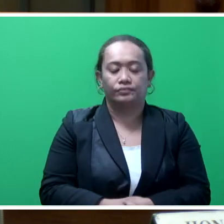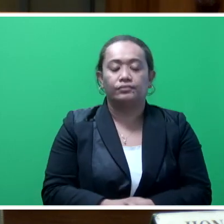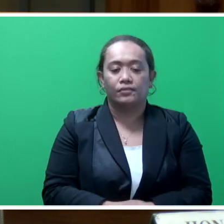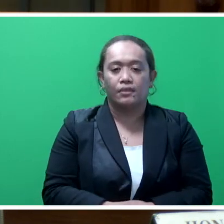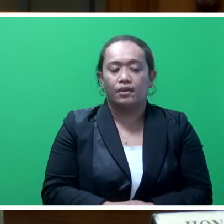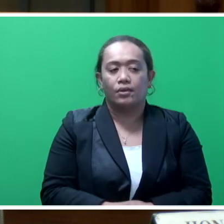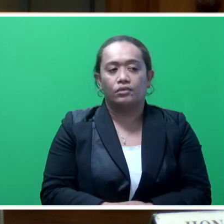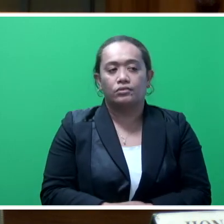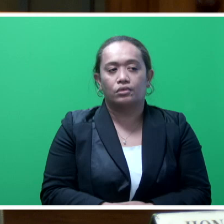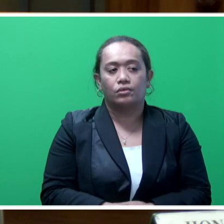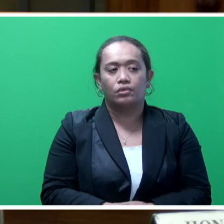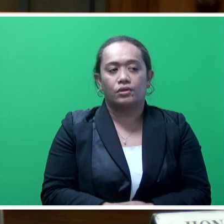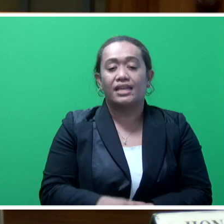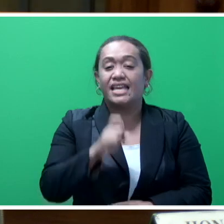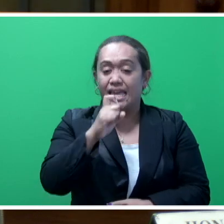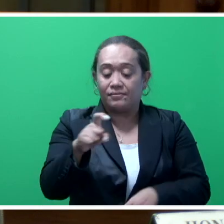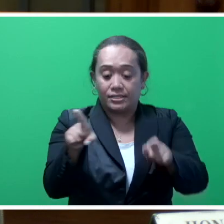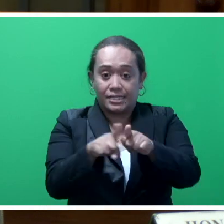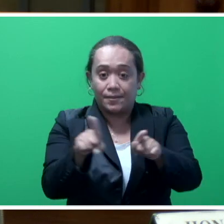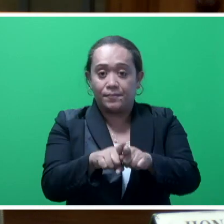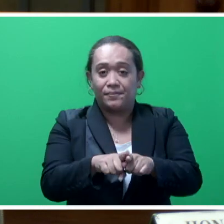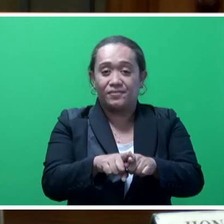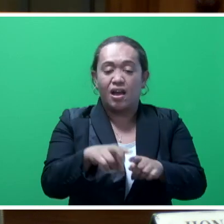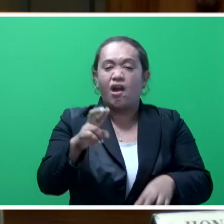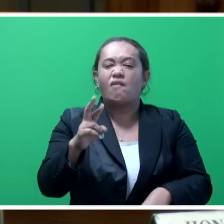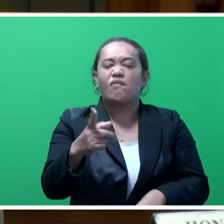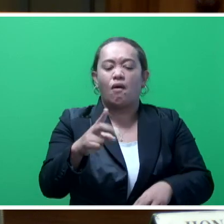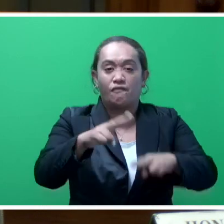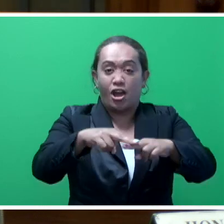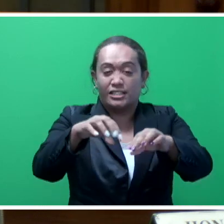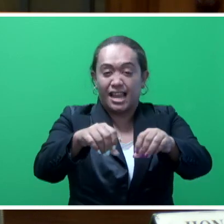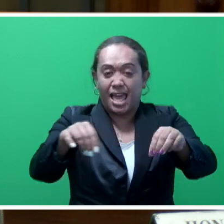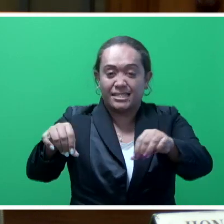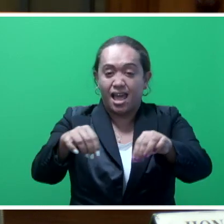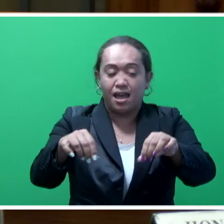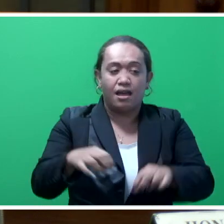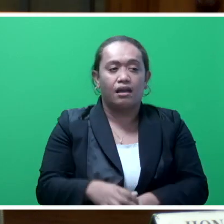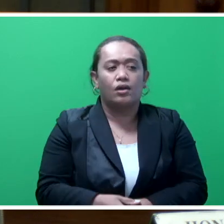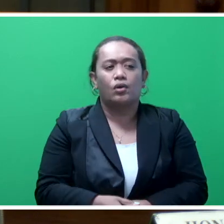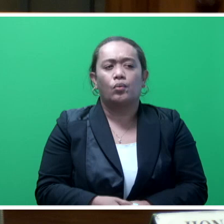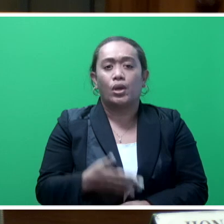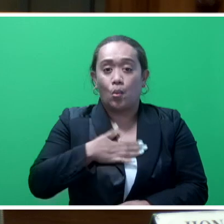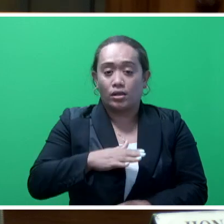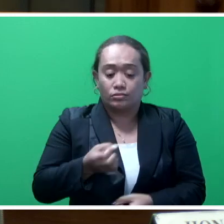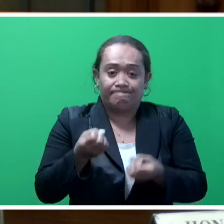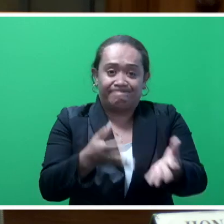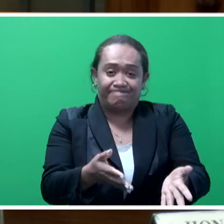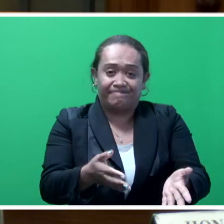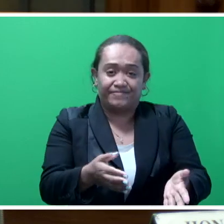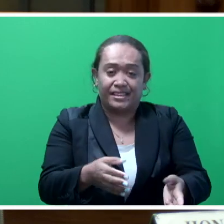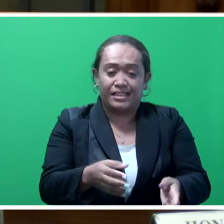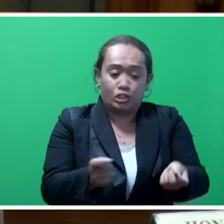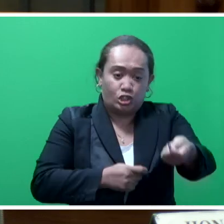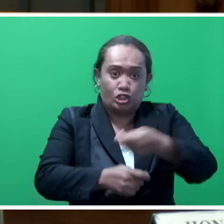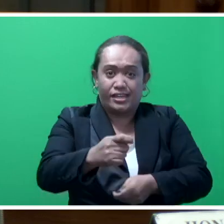One, for the same amount of fertilizer, organic fertilizer that you apply, in substituting the inorganic fertilizer,